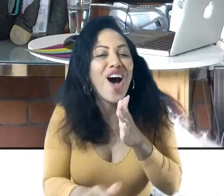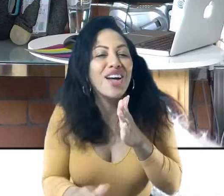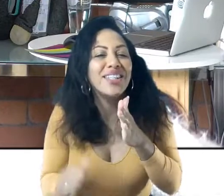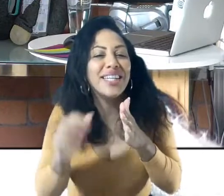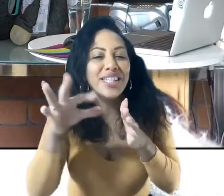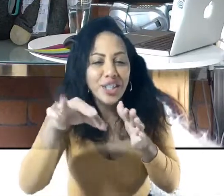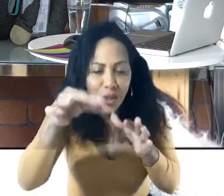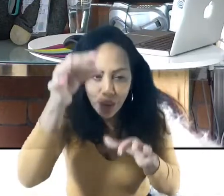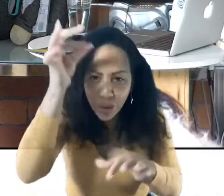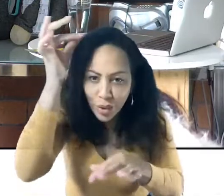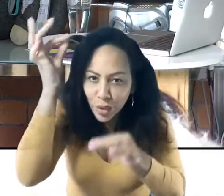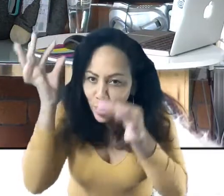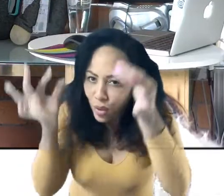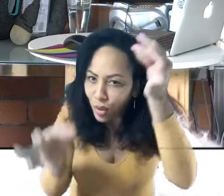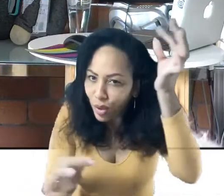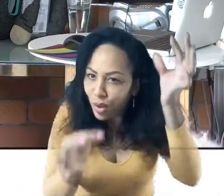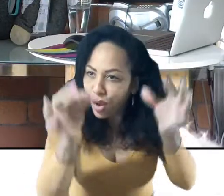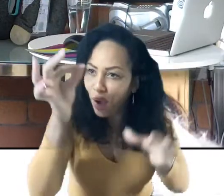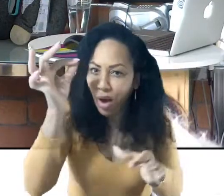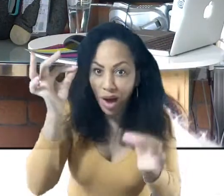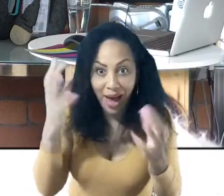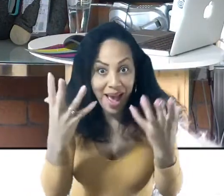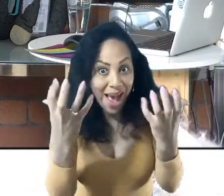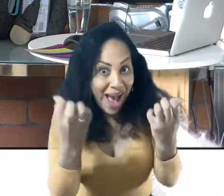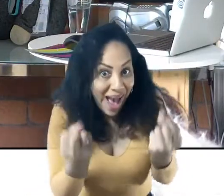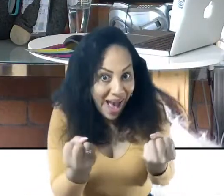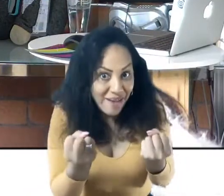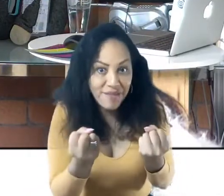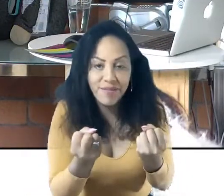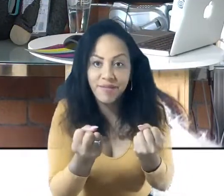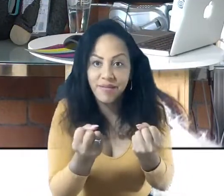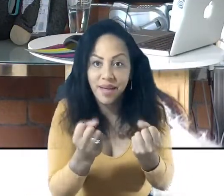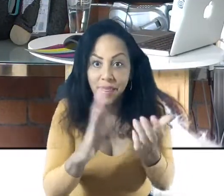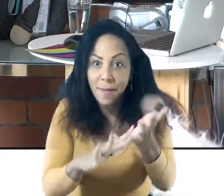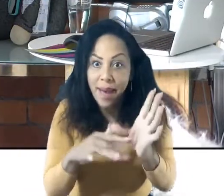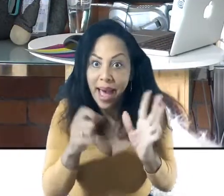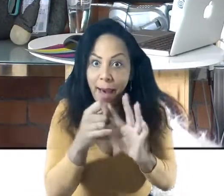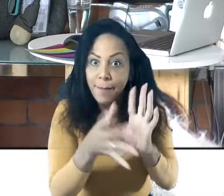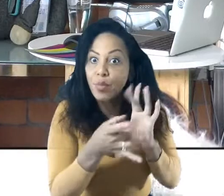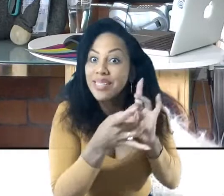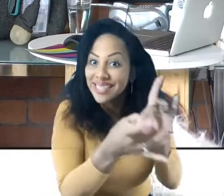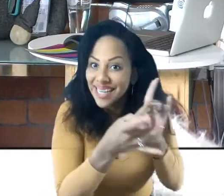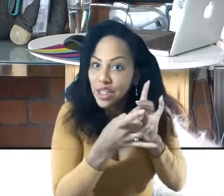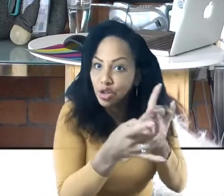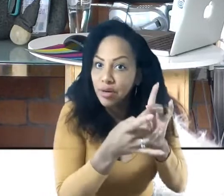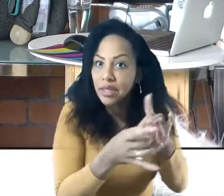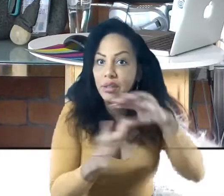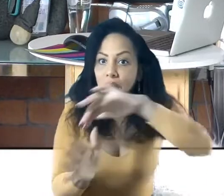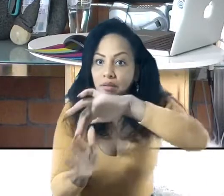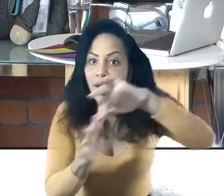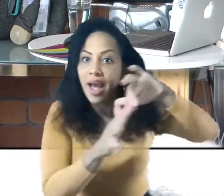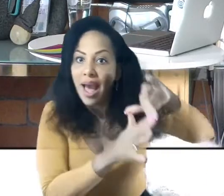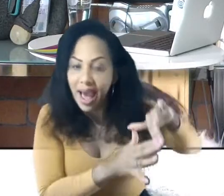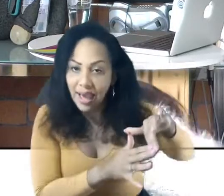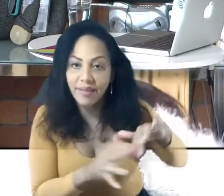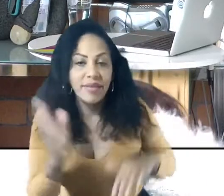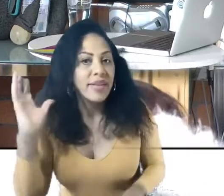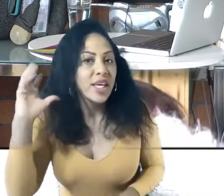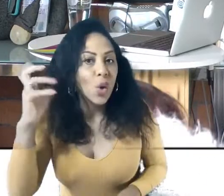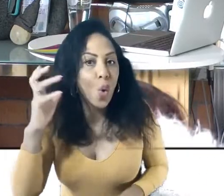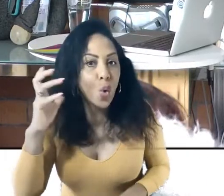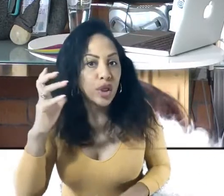interactive map, and then we've also got the audio piece, which I haven't really gone into in much detail, but that's something that